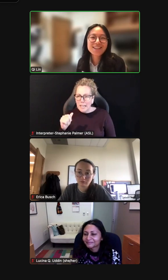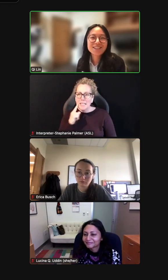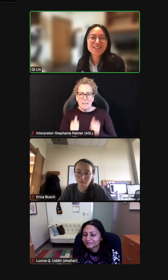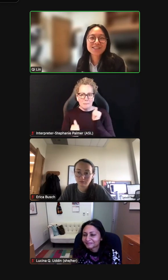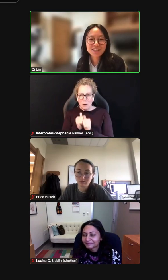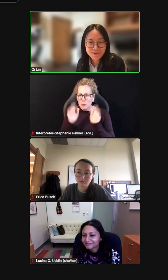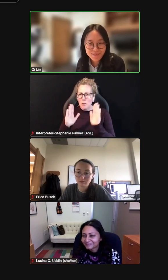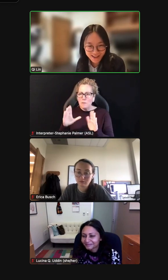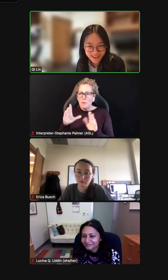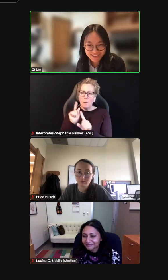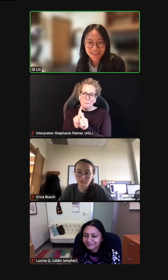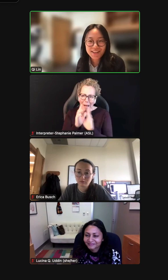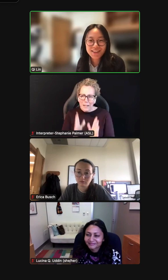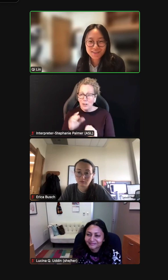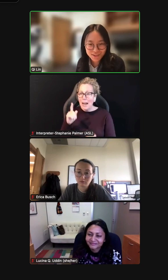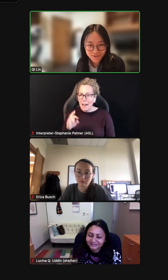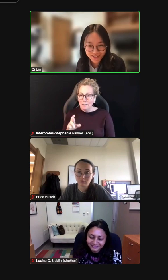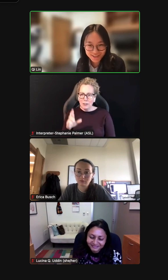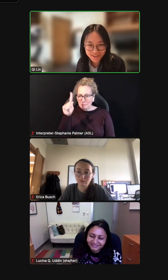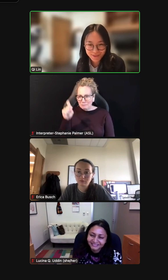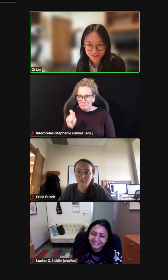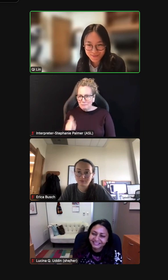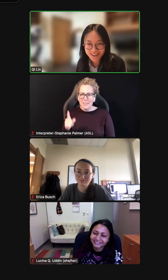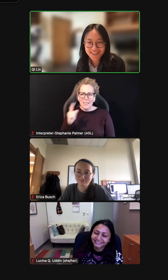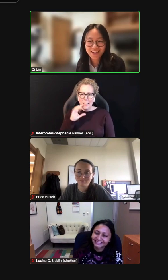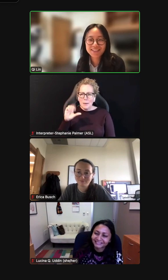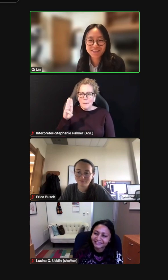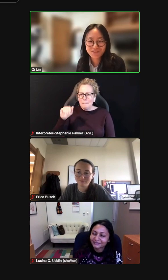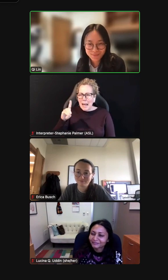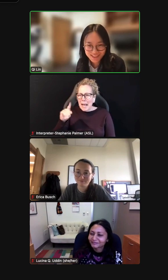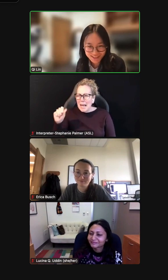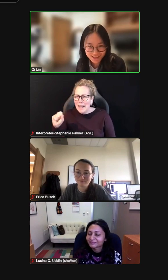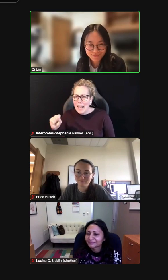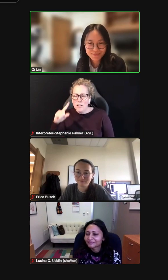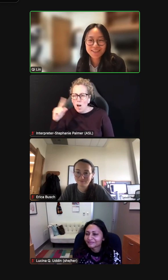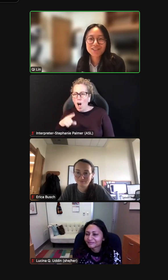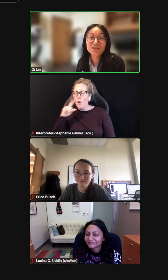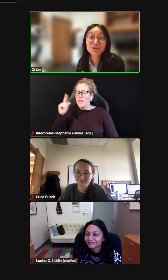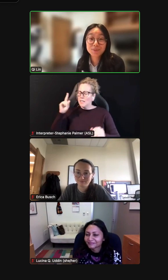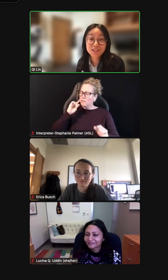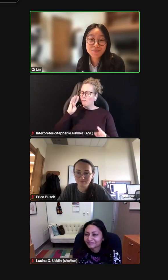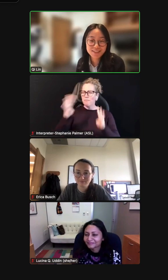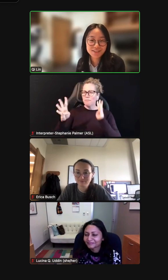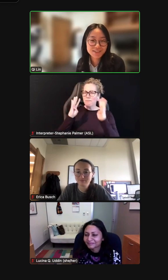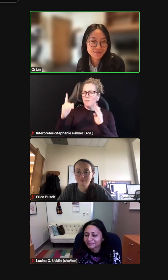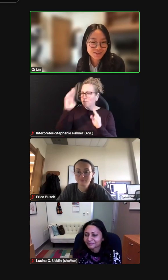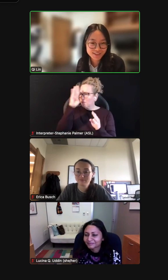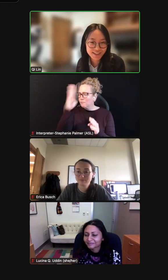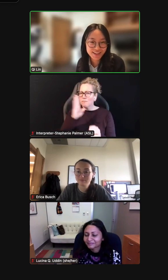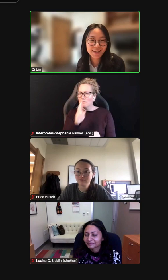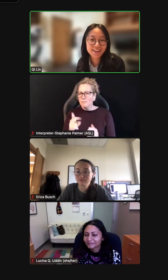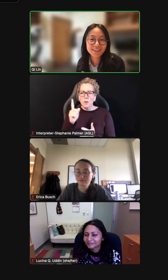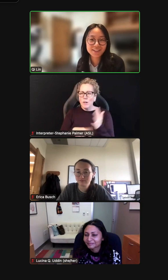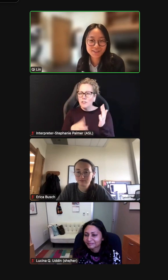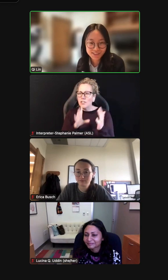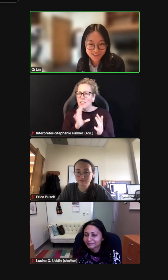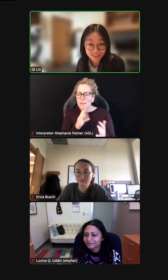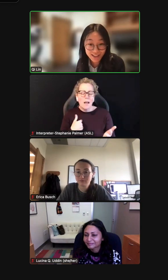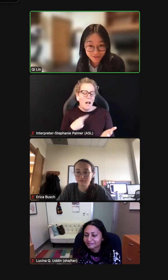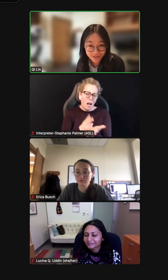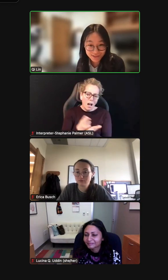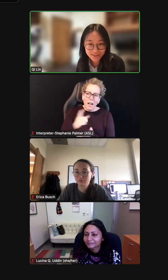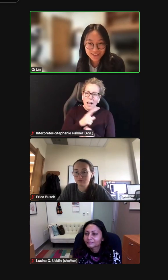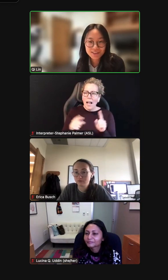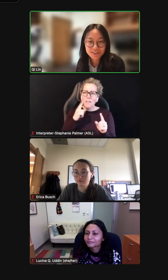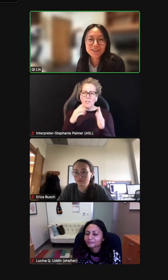mark. She's such a badass, never afraid to speak her mind and disrupt the system. She's super committed to diversity and